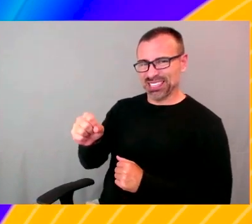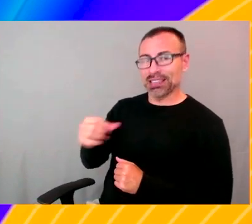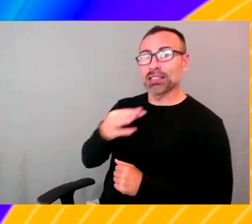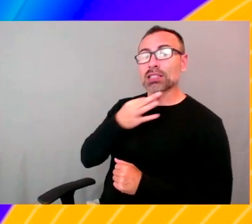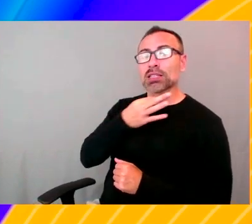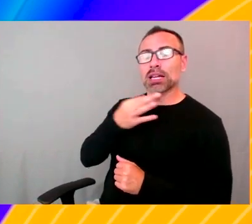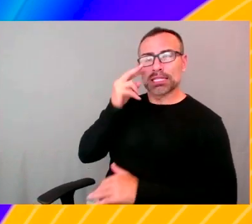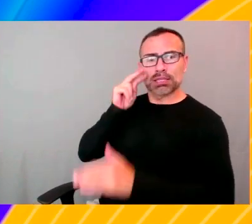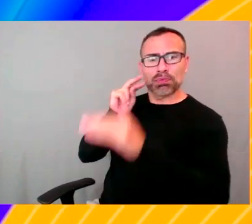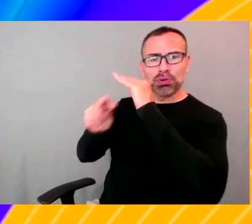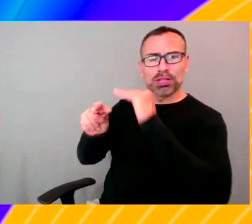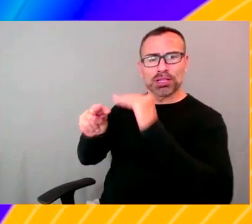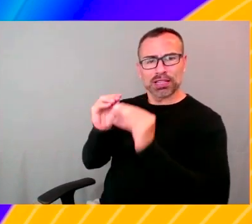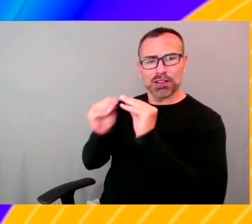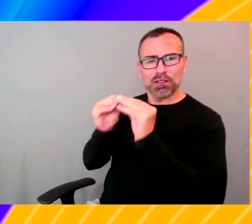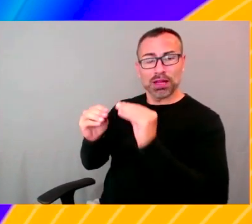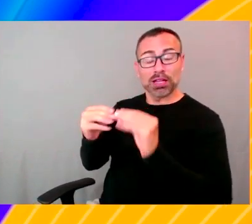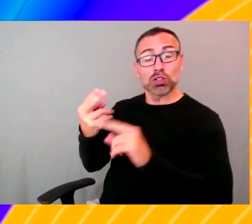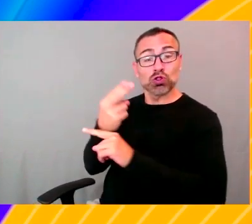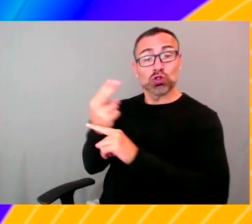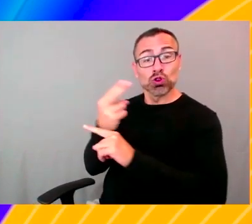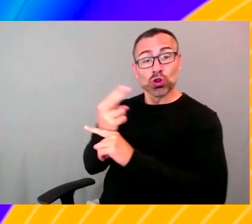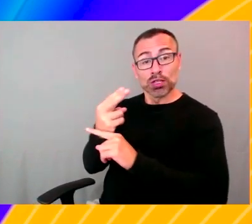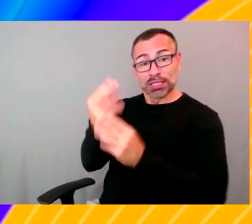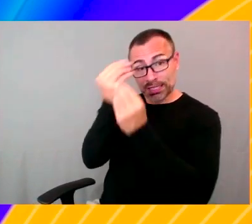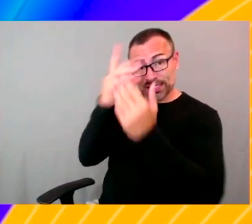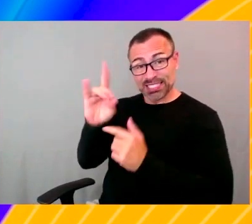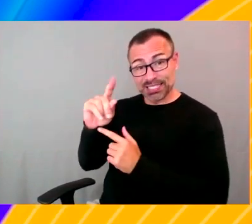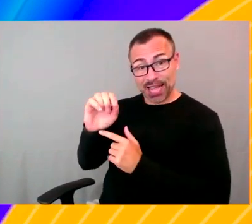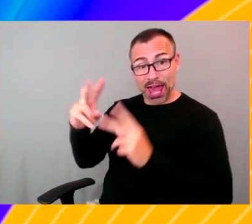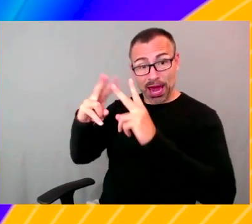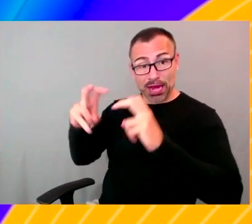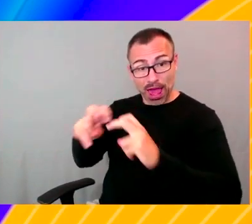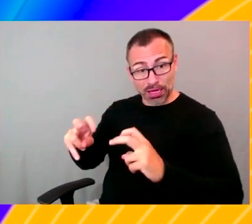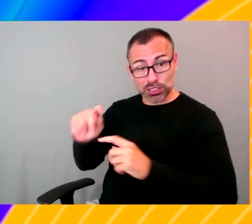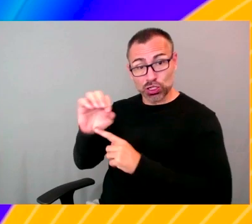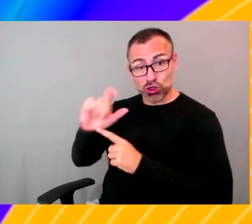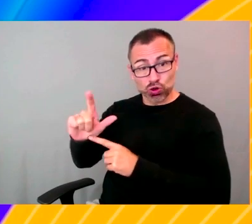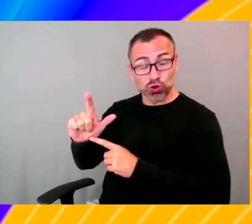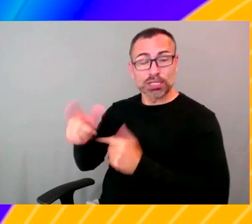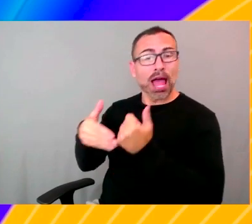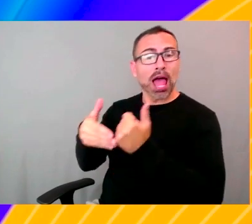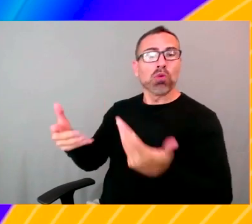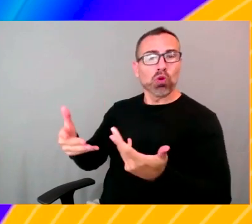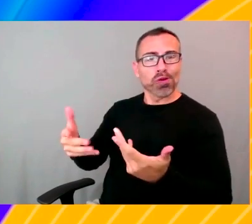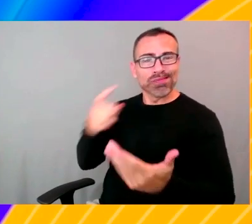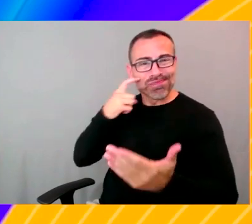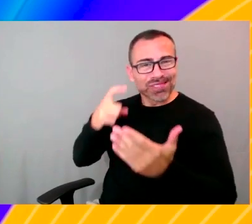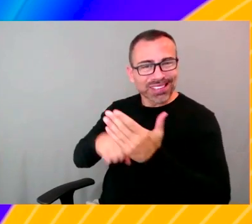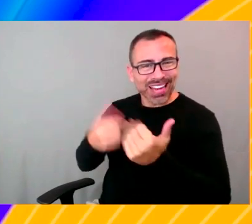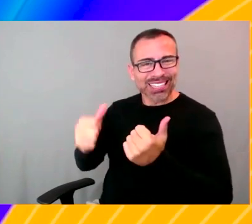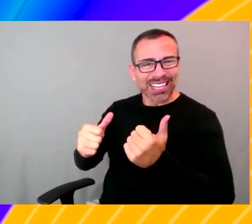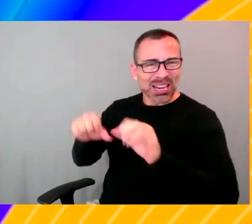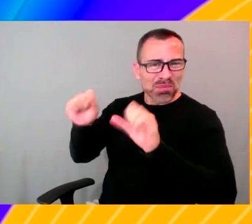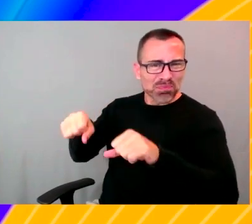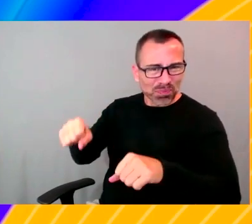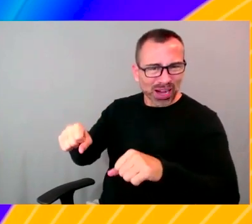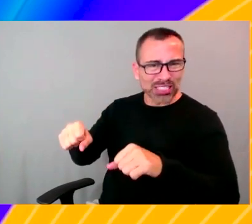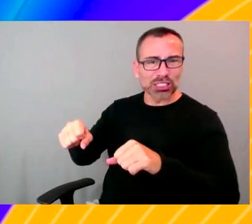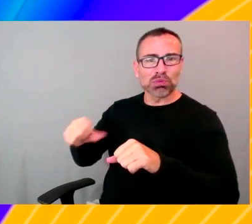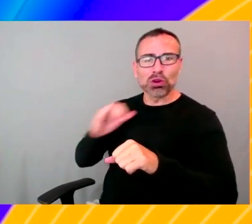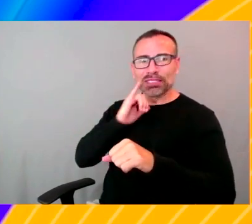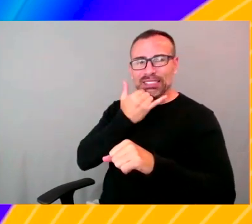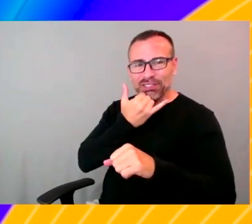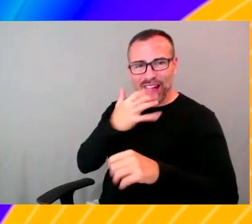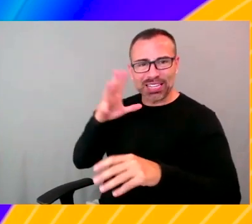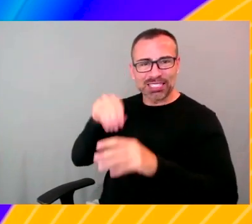tools and techniques to help you really detect any kind of potential defects in your equipment, anticipate any kind of failures in